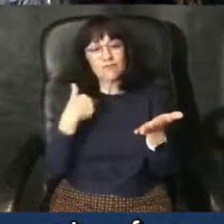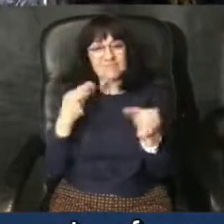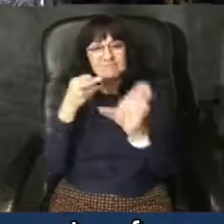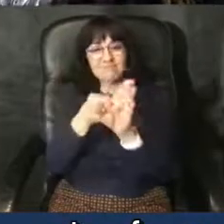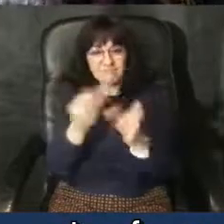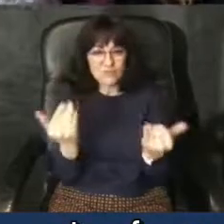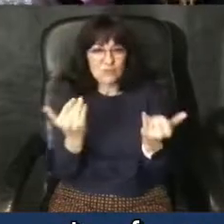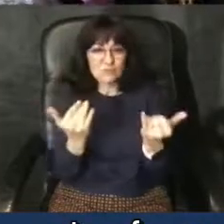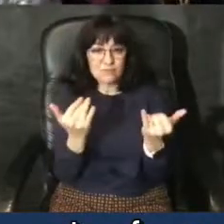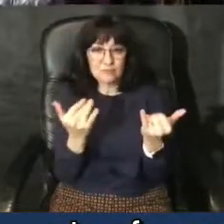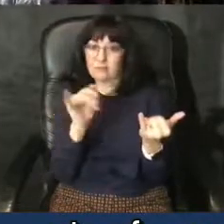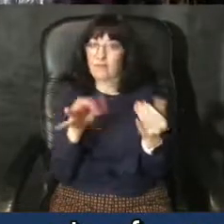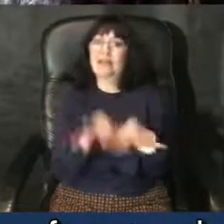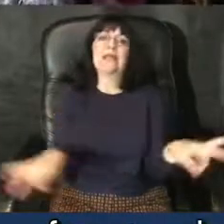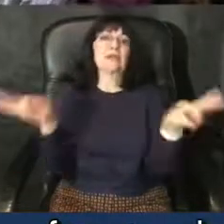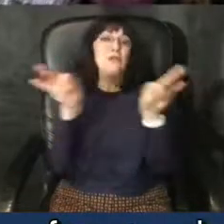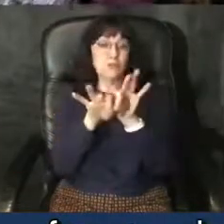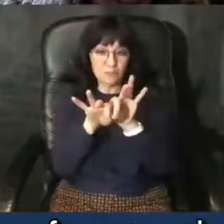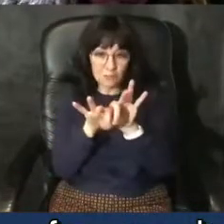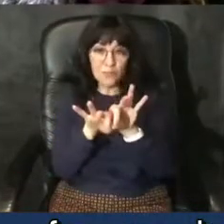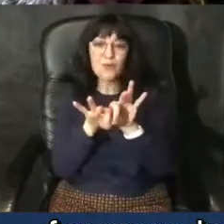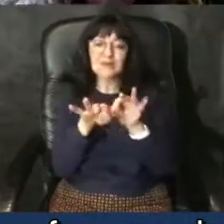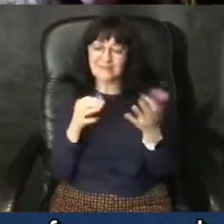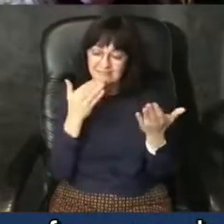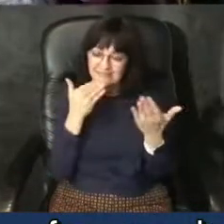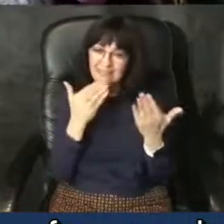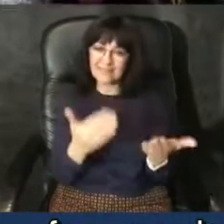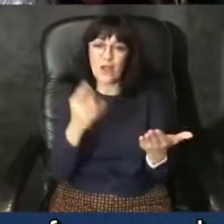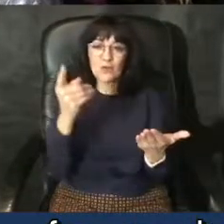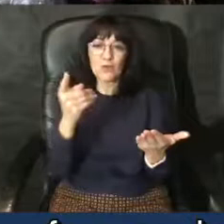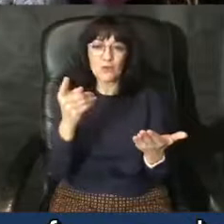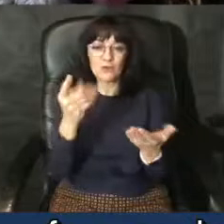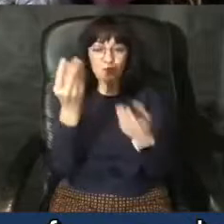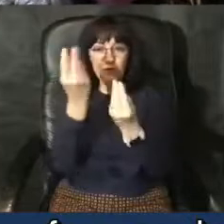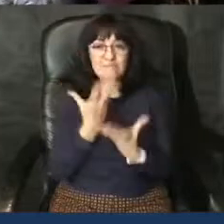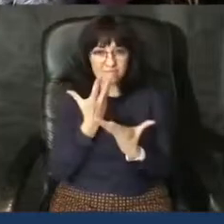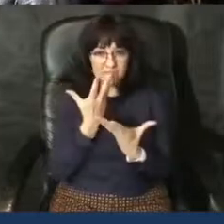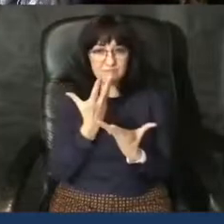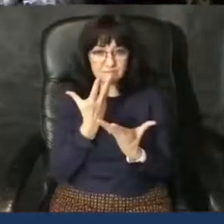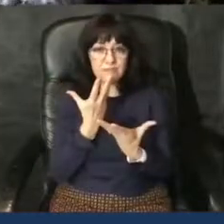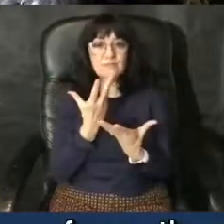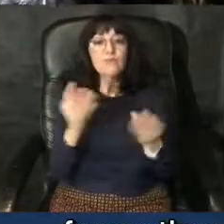one of the most important points of our session, right? So thank you for bringing that up. And for more information on naloxone,